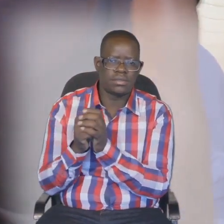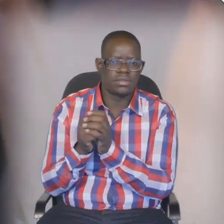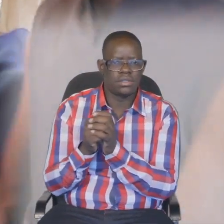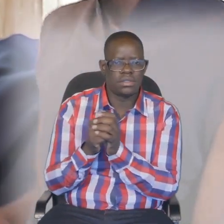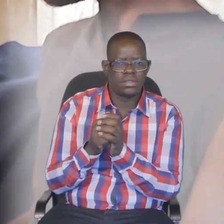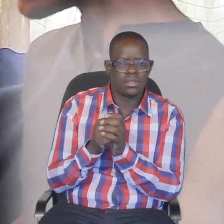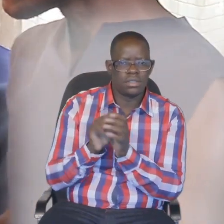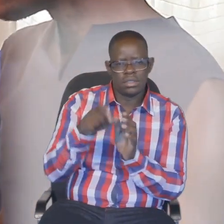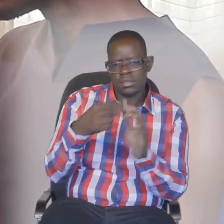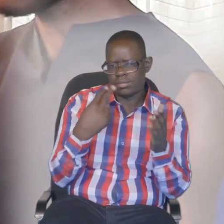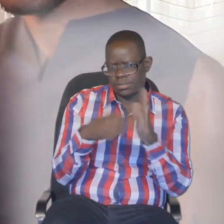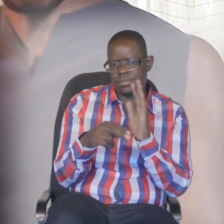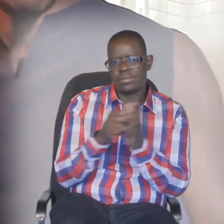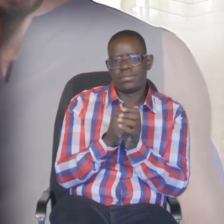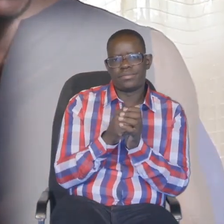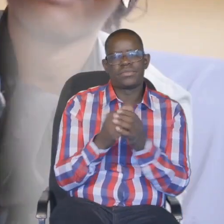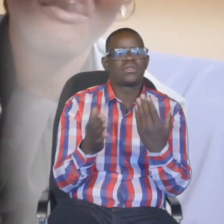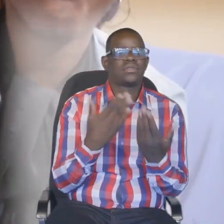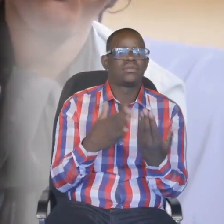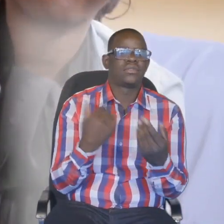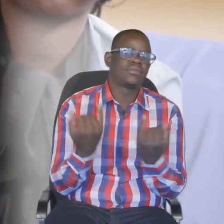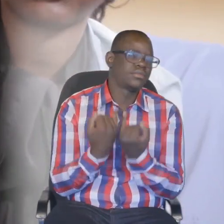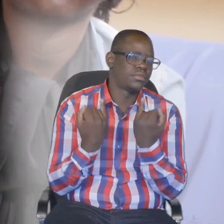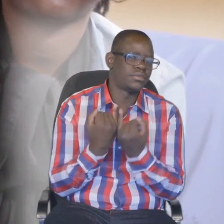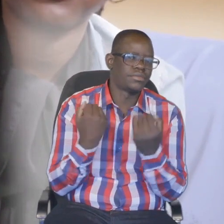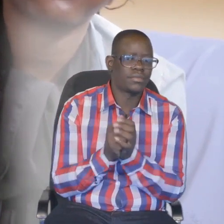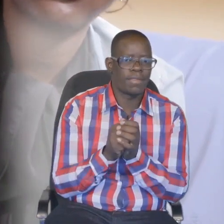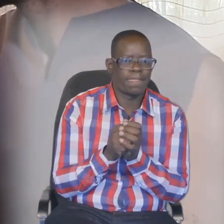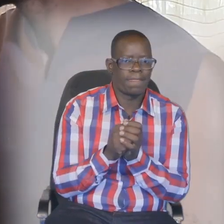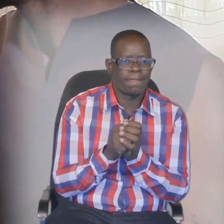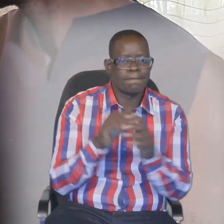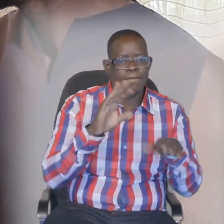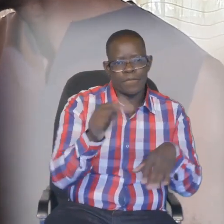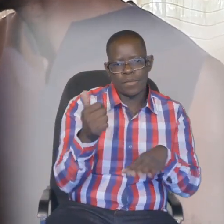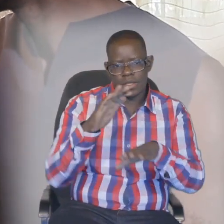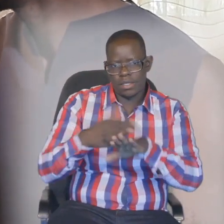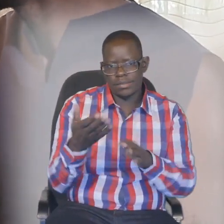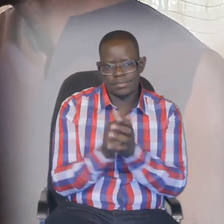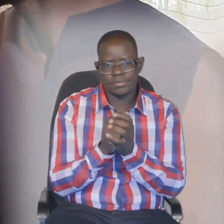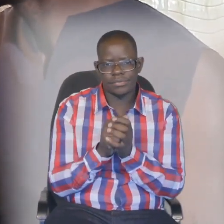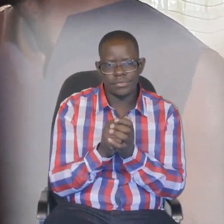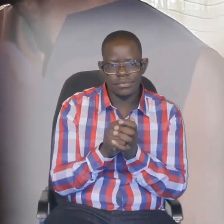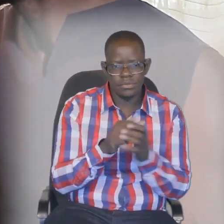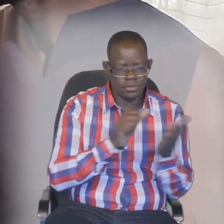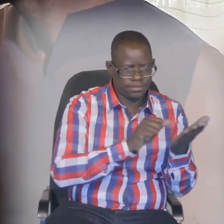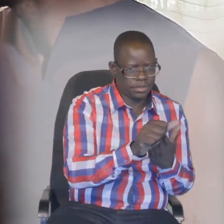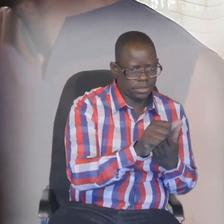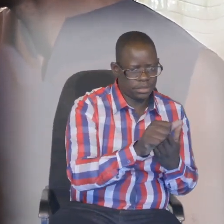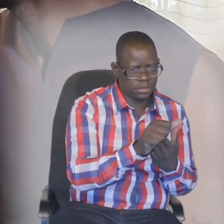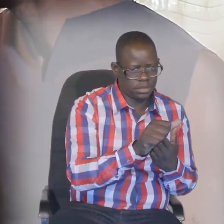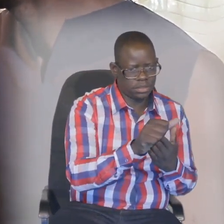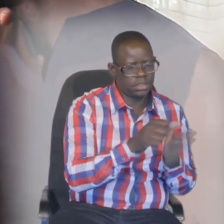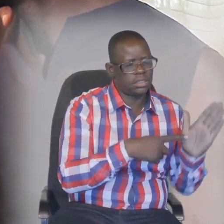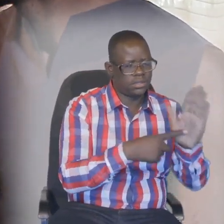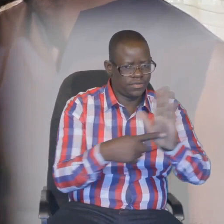You just have to follow the rules. Simple and plain. Let's look at another example. Say a business pays $2,000 for advertisement.